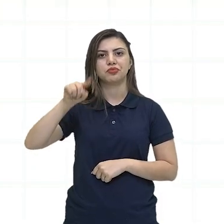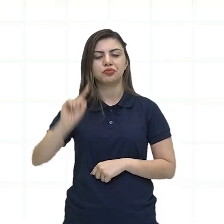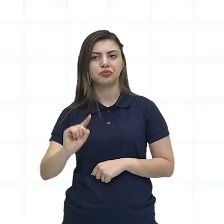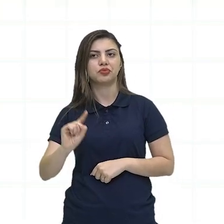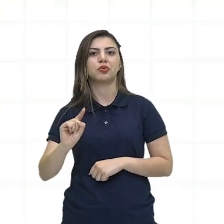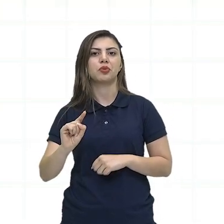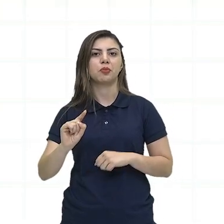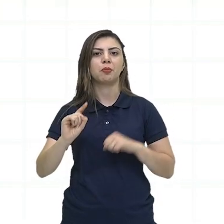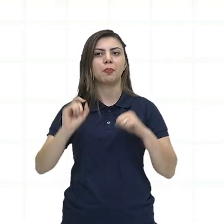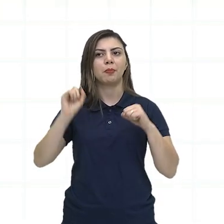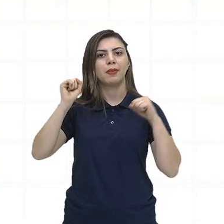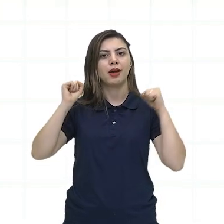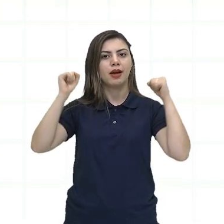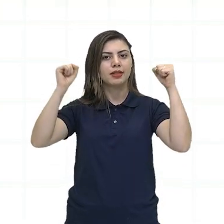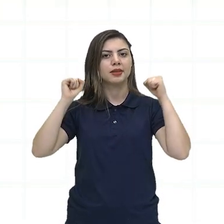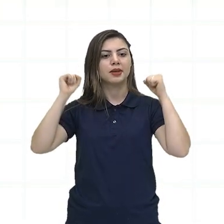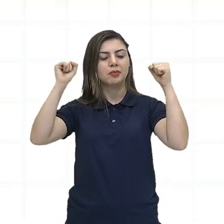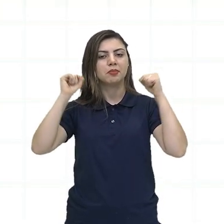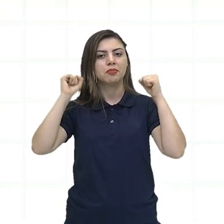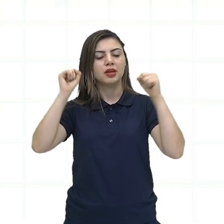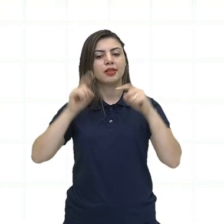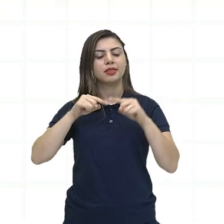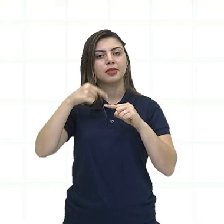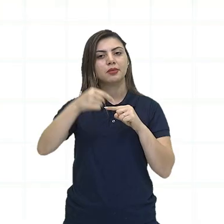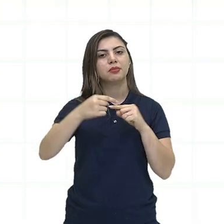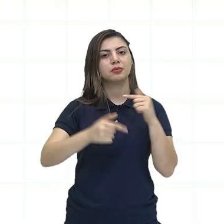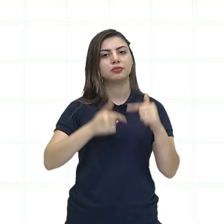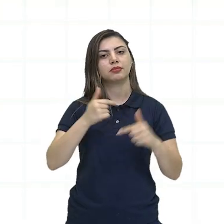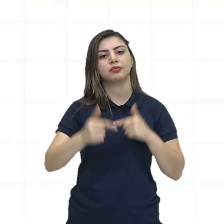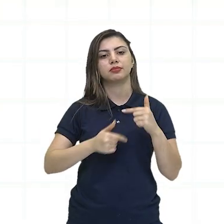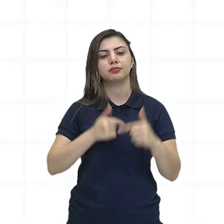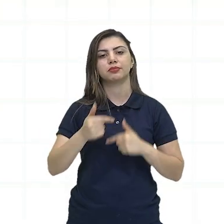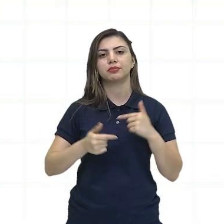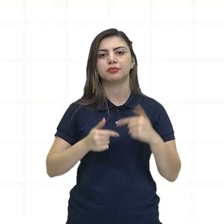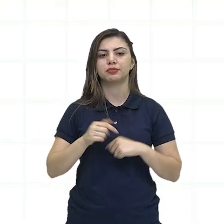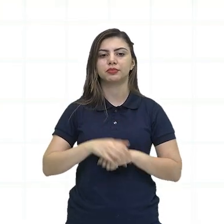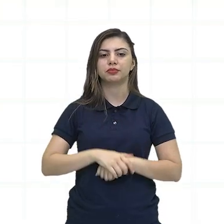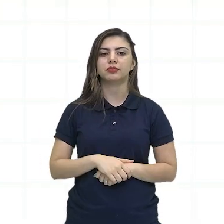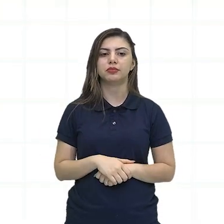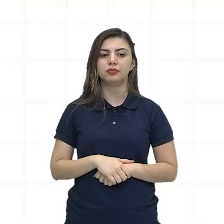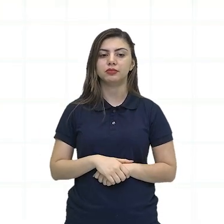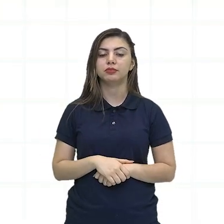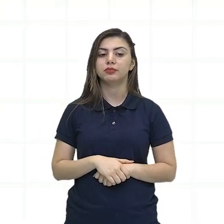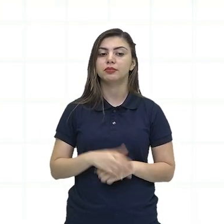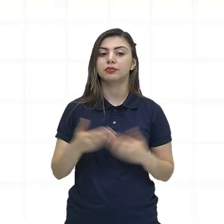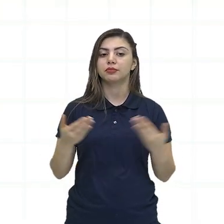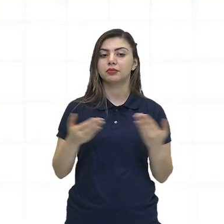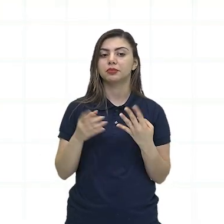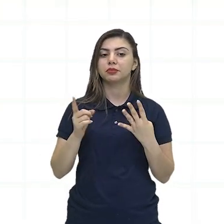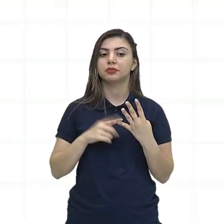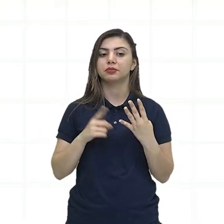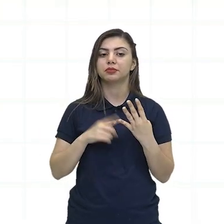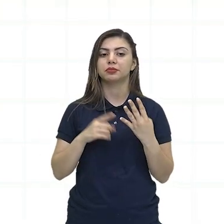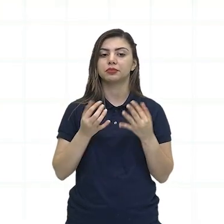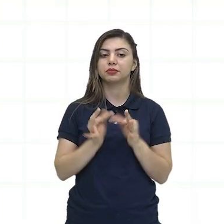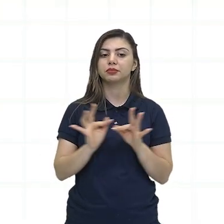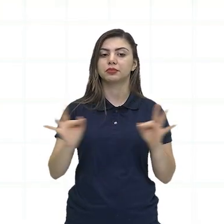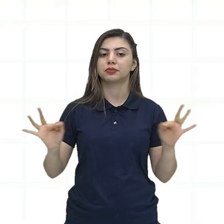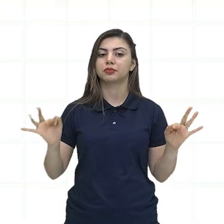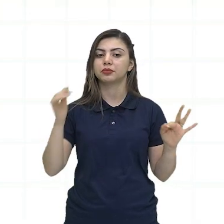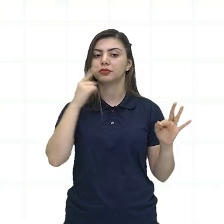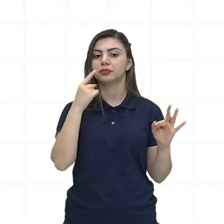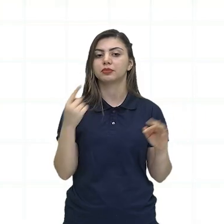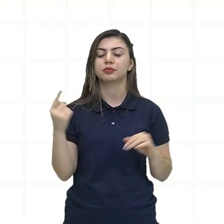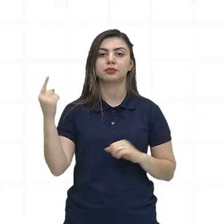depois do trabalho, ok? E aqui, she sometimes goes to the beach